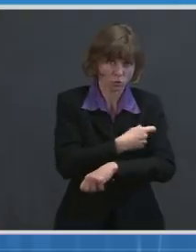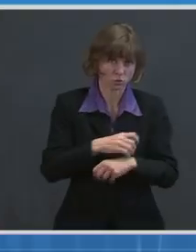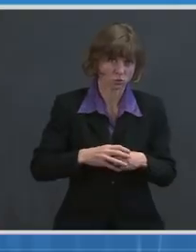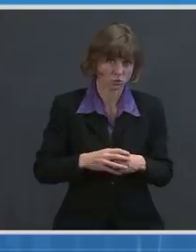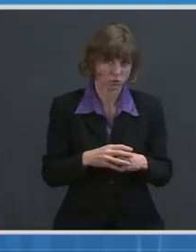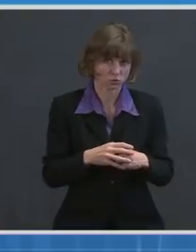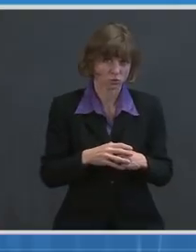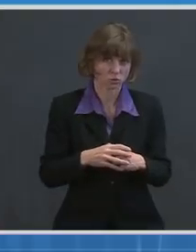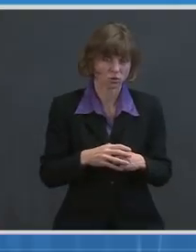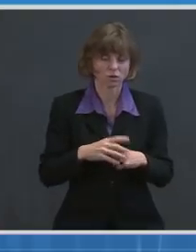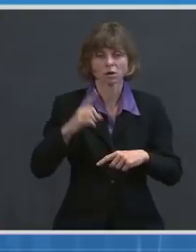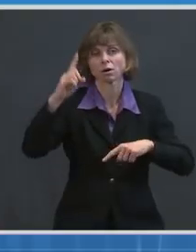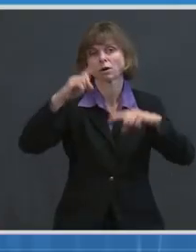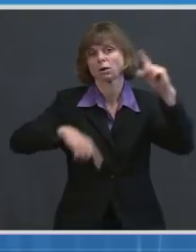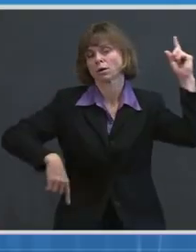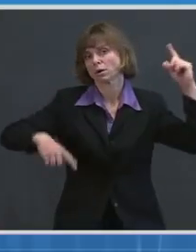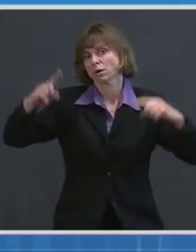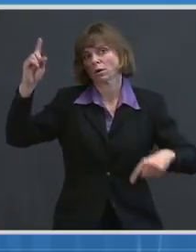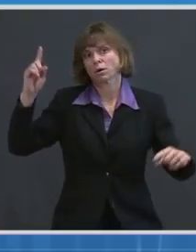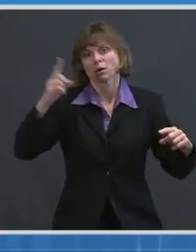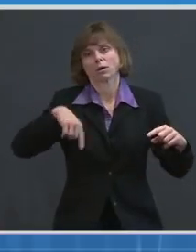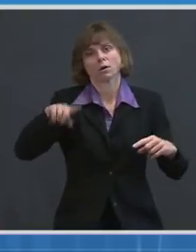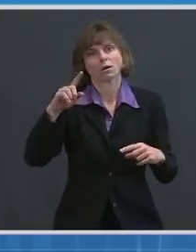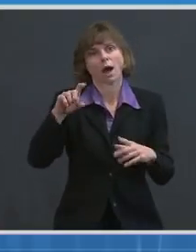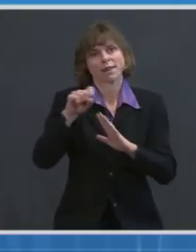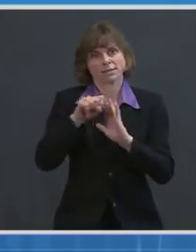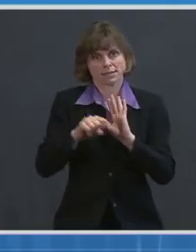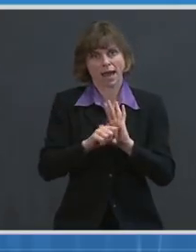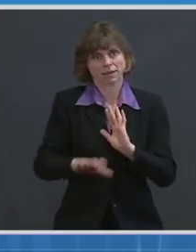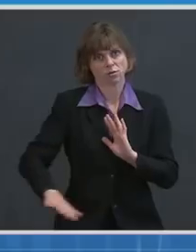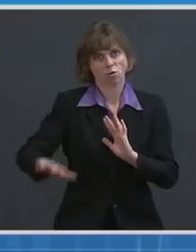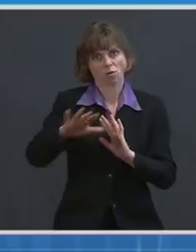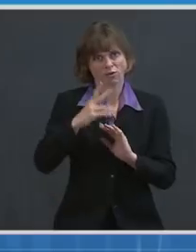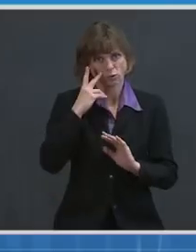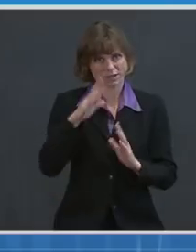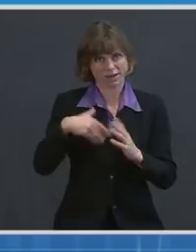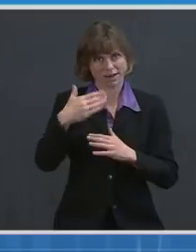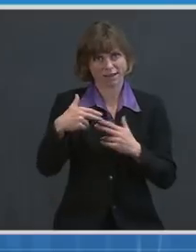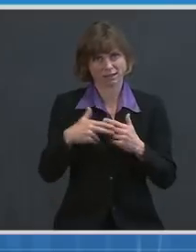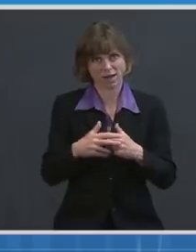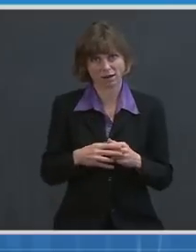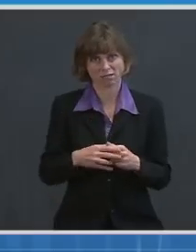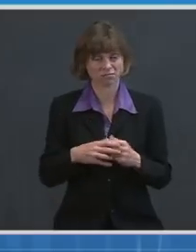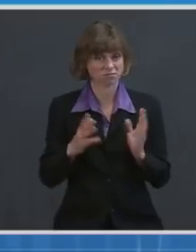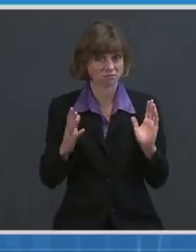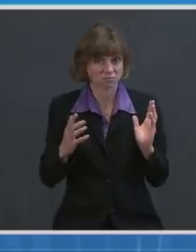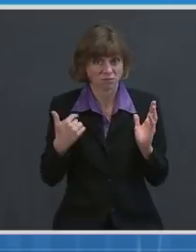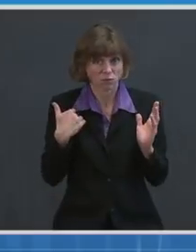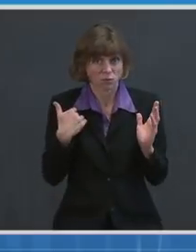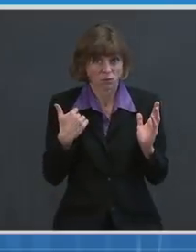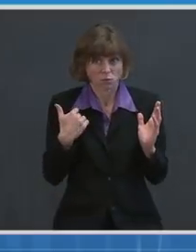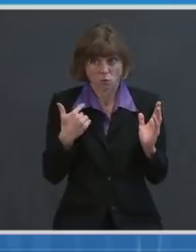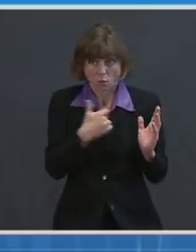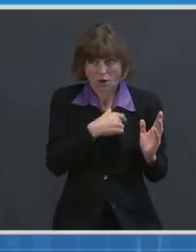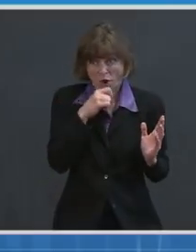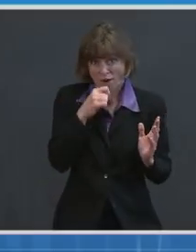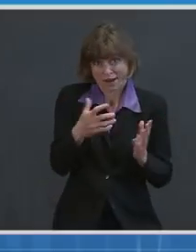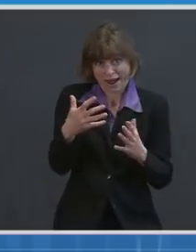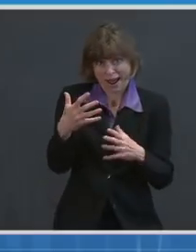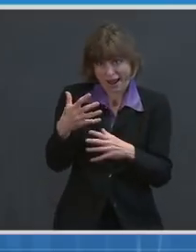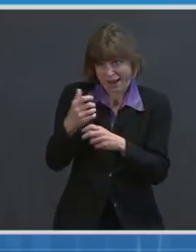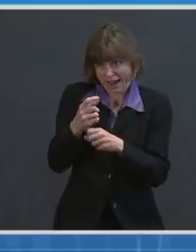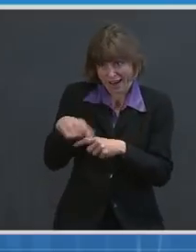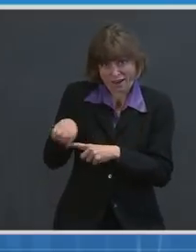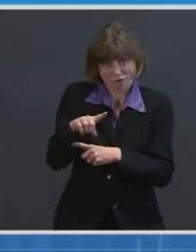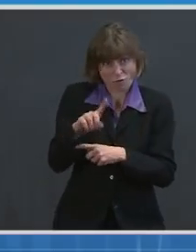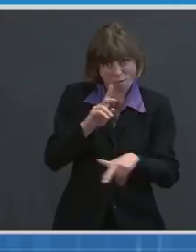This varies widely among the states, as you can see on the next slide. And we're not getting from individuals, from providers, and